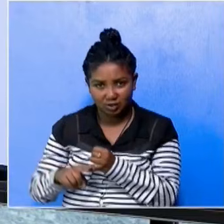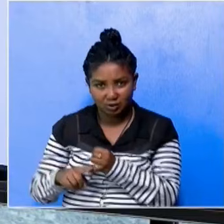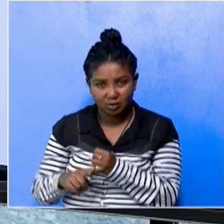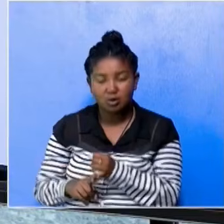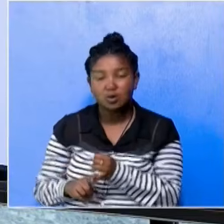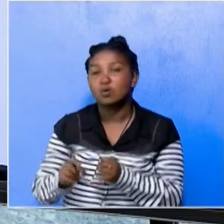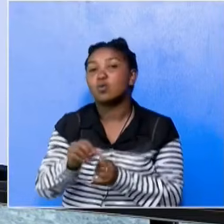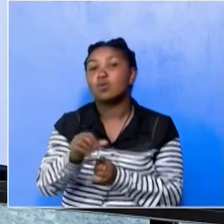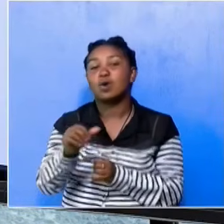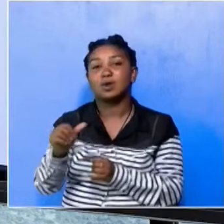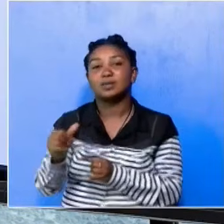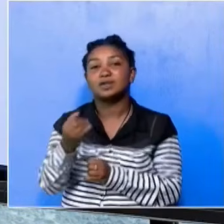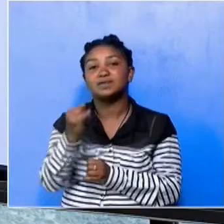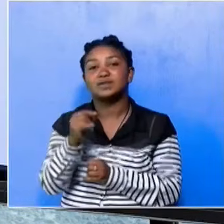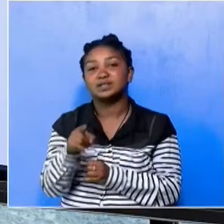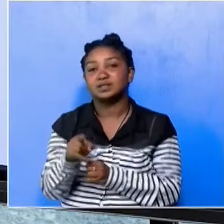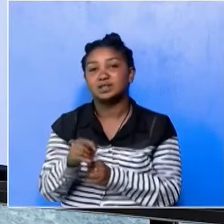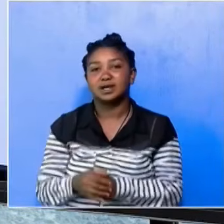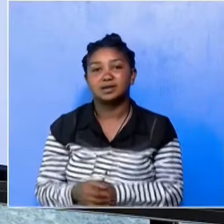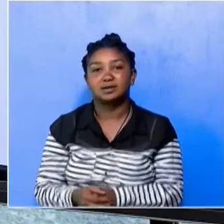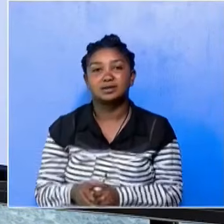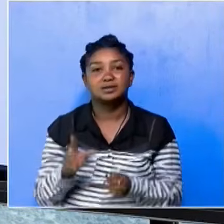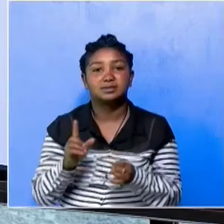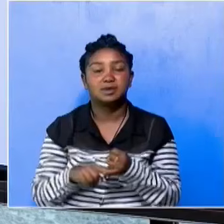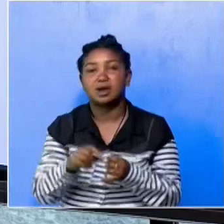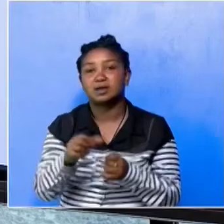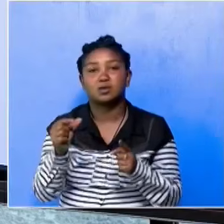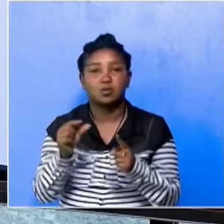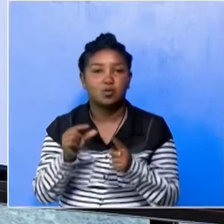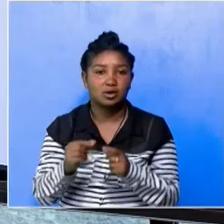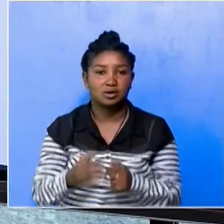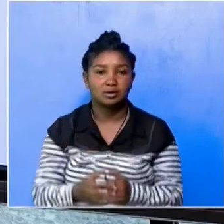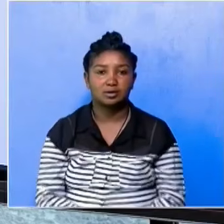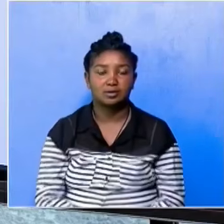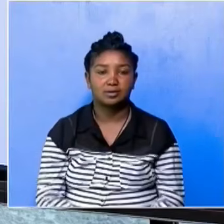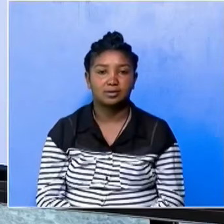What about if it is ended in another word?